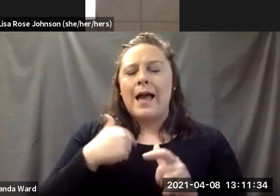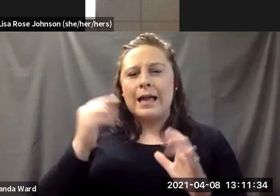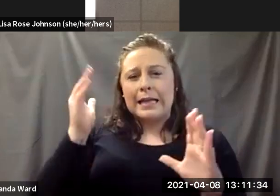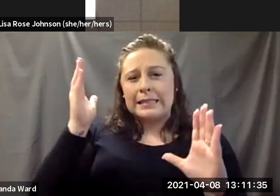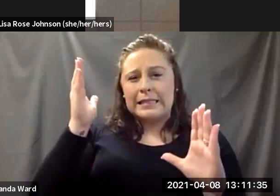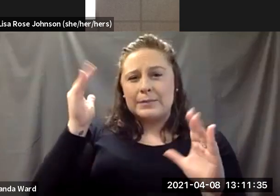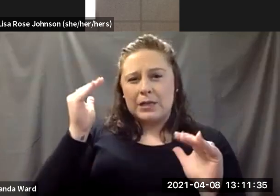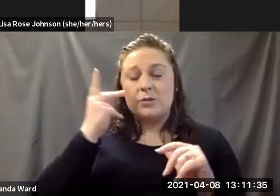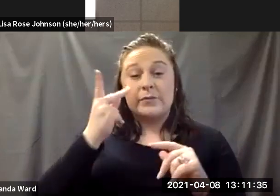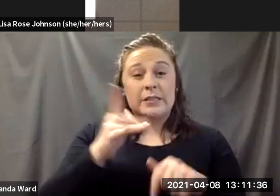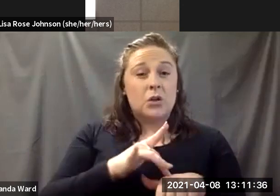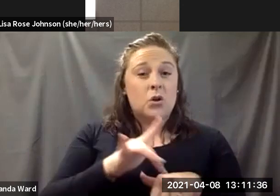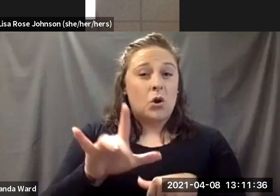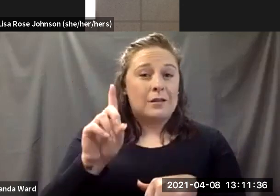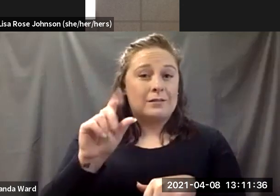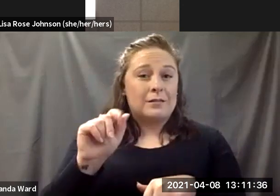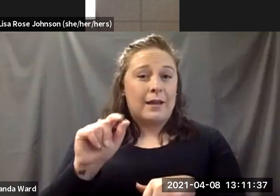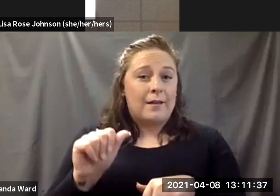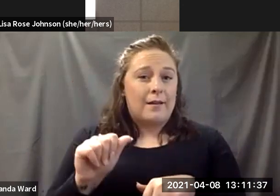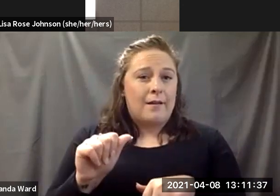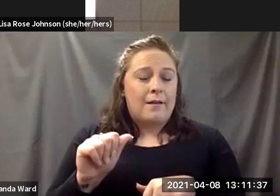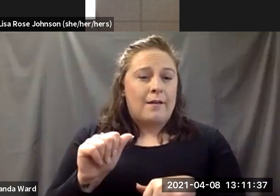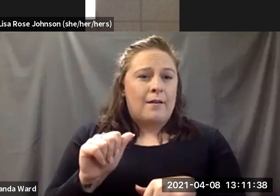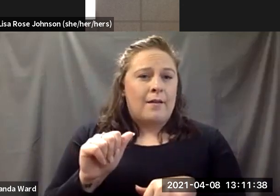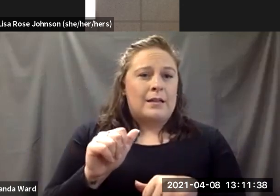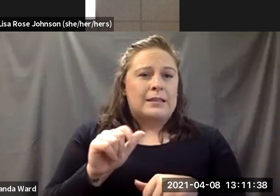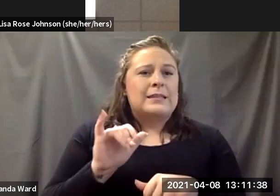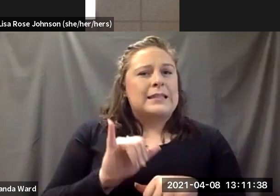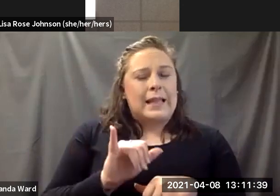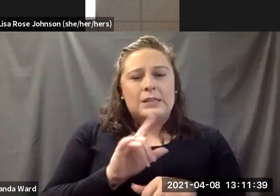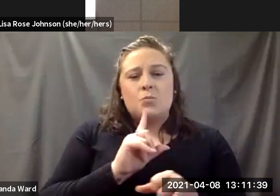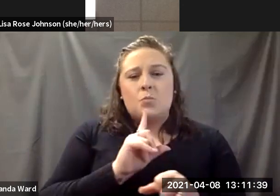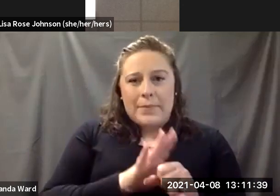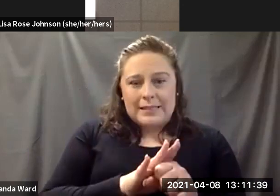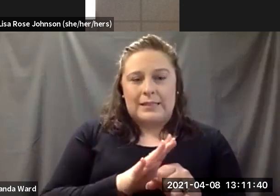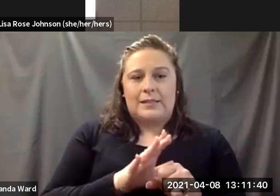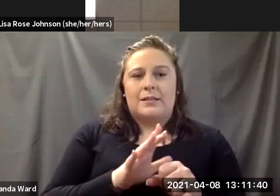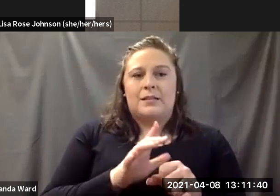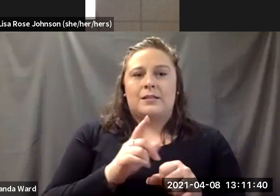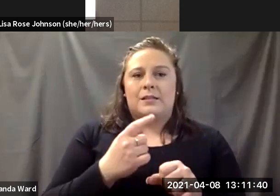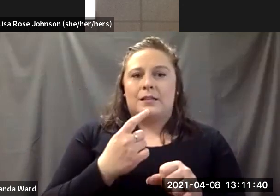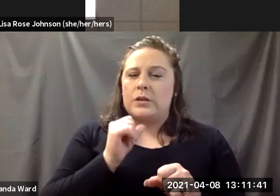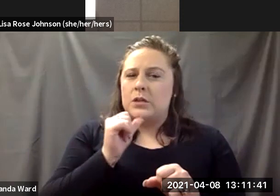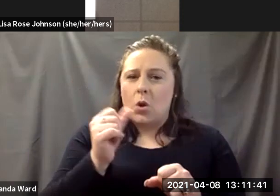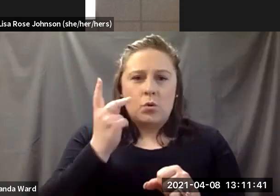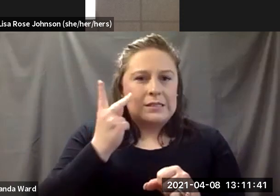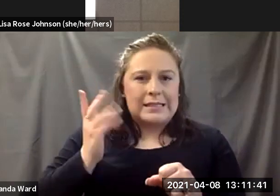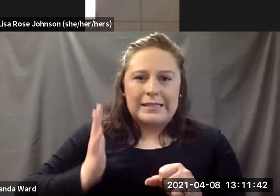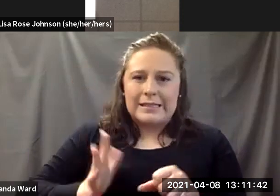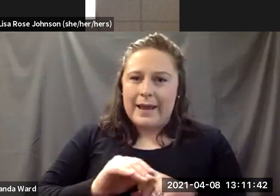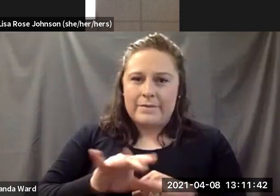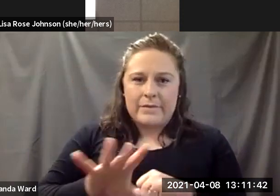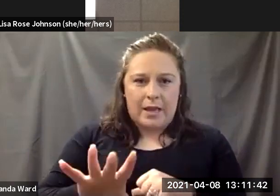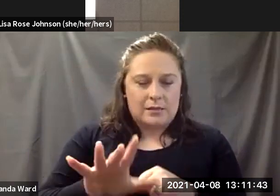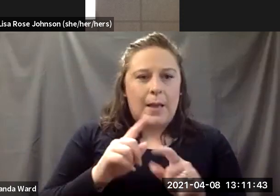seen some early data that's really, that is promising, that says that it is protective, that we don't see side effects.